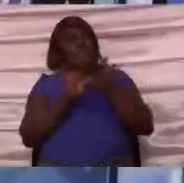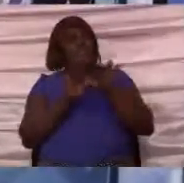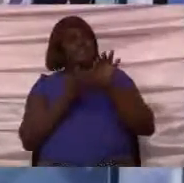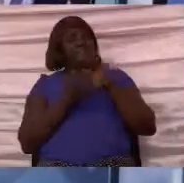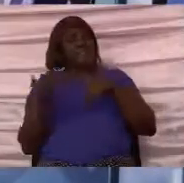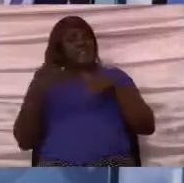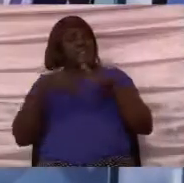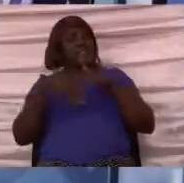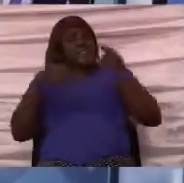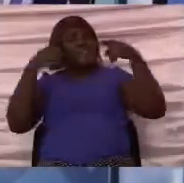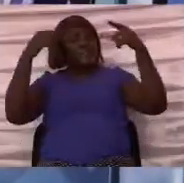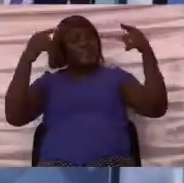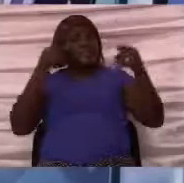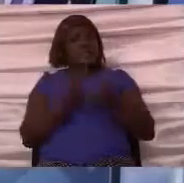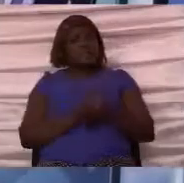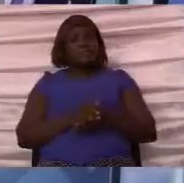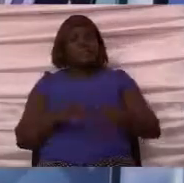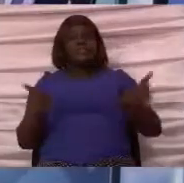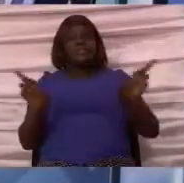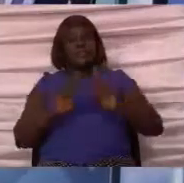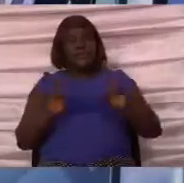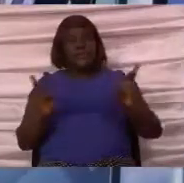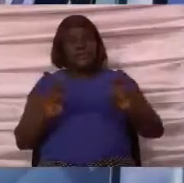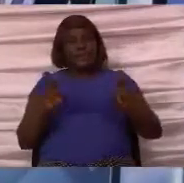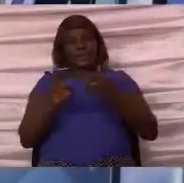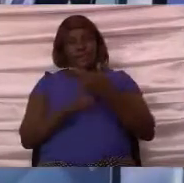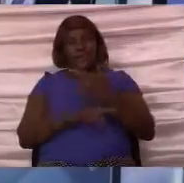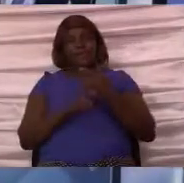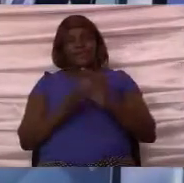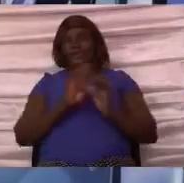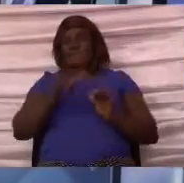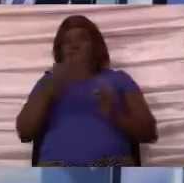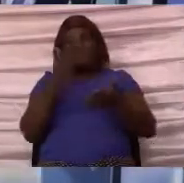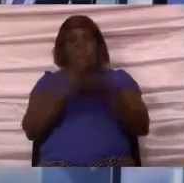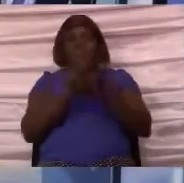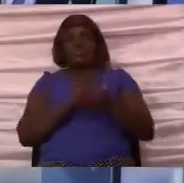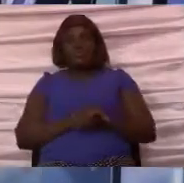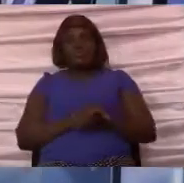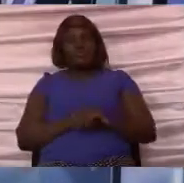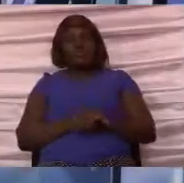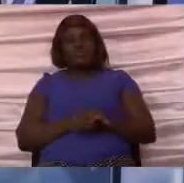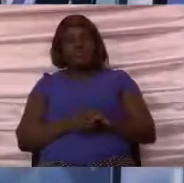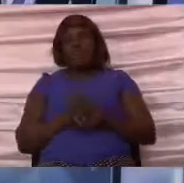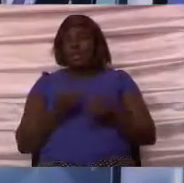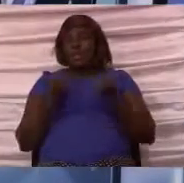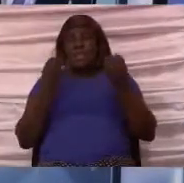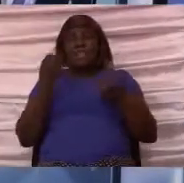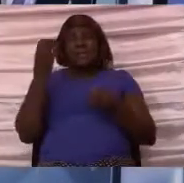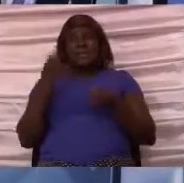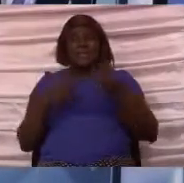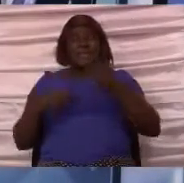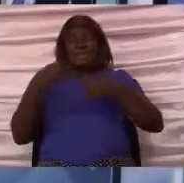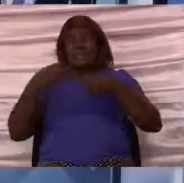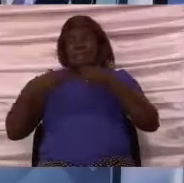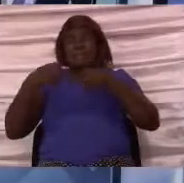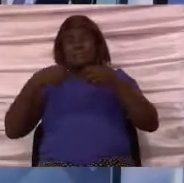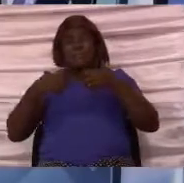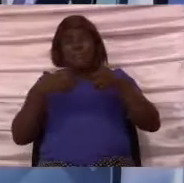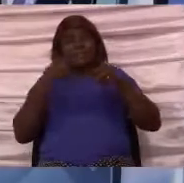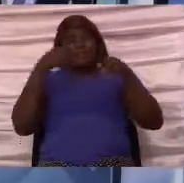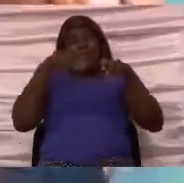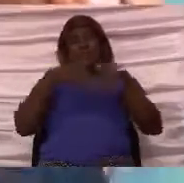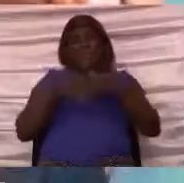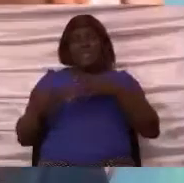success equation is determination, never giving up. There are many obstacles and hindrances on the path